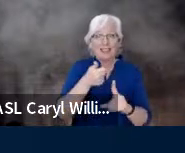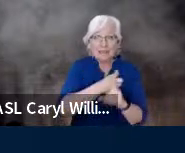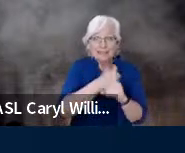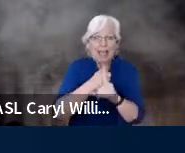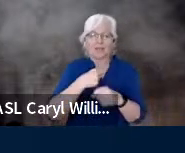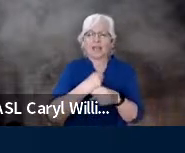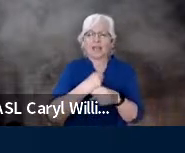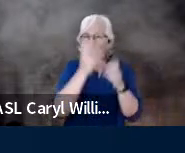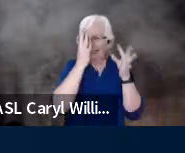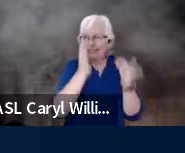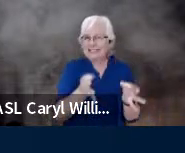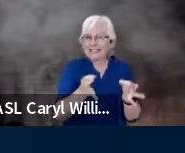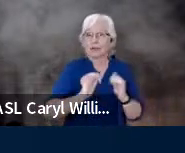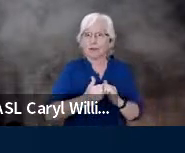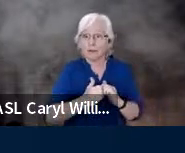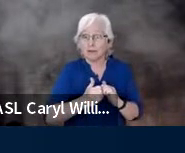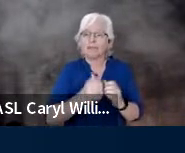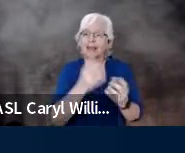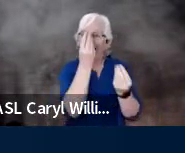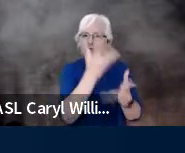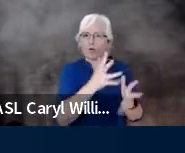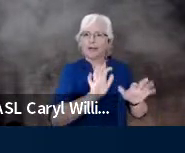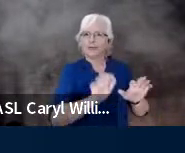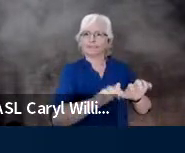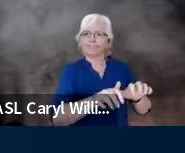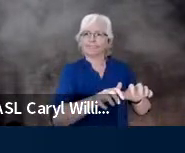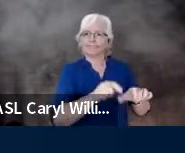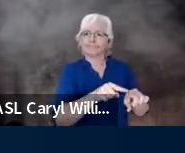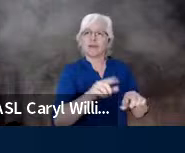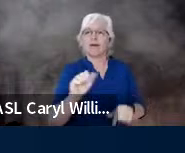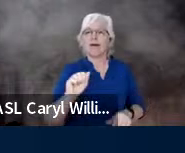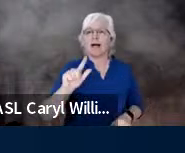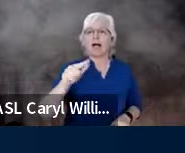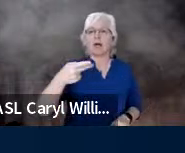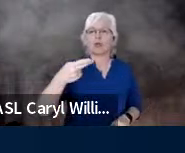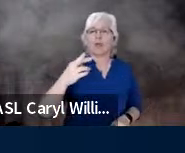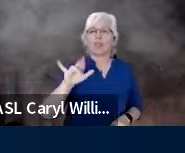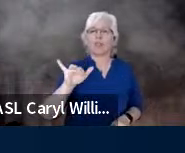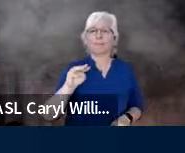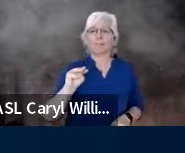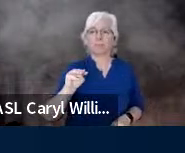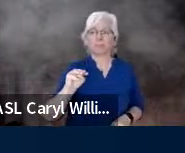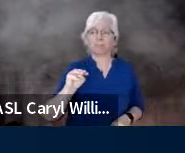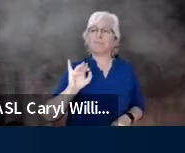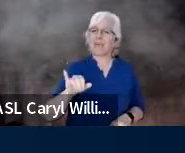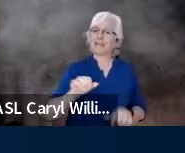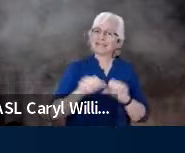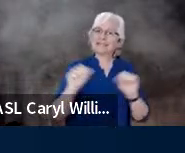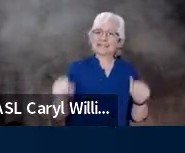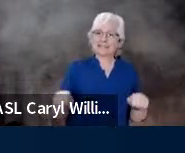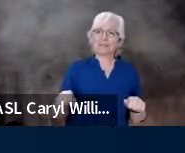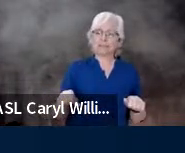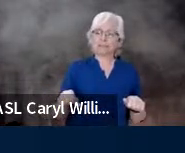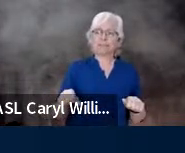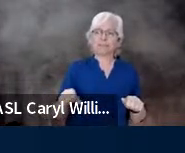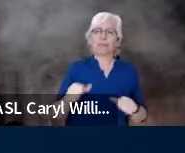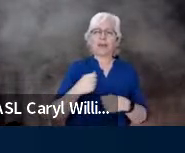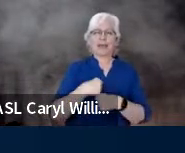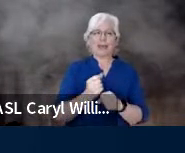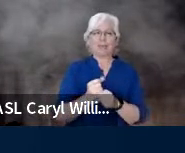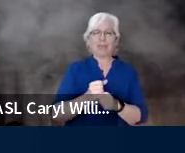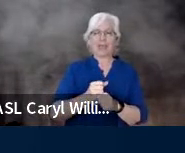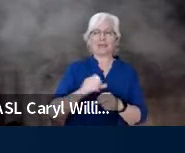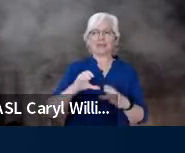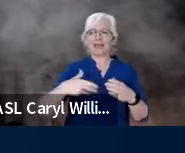on information. And so algorithms are these systems that create